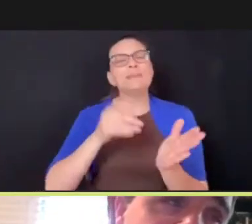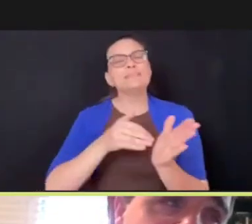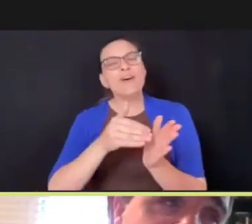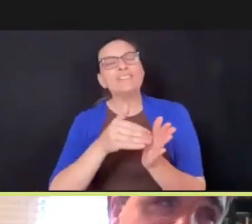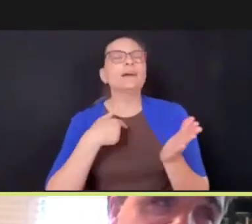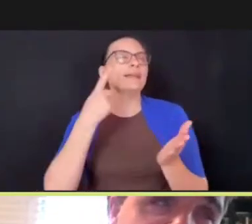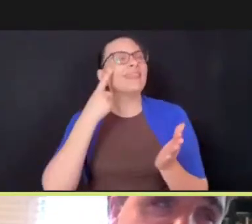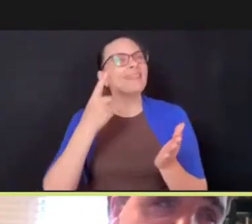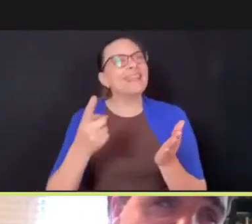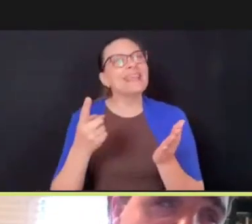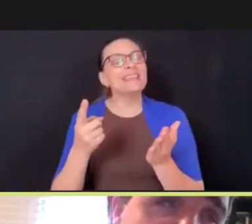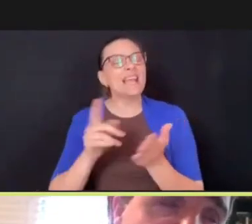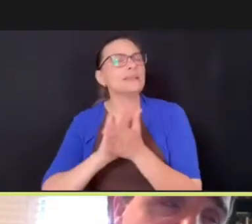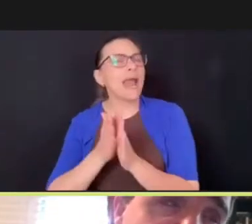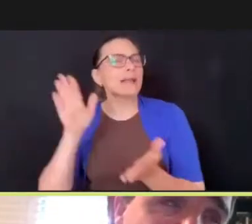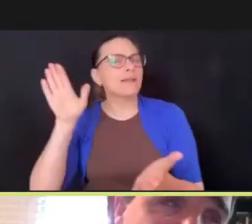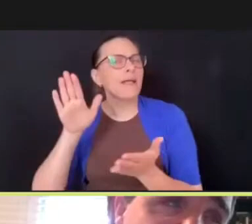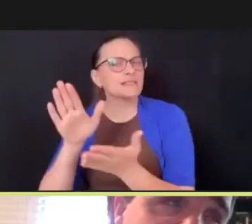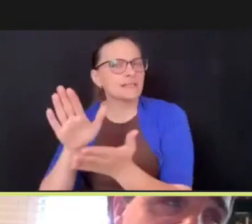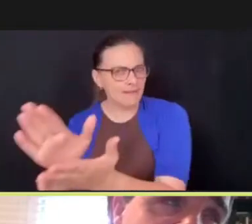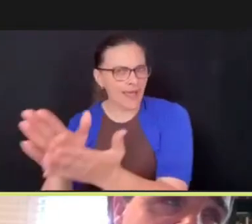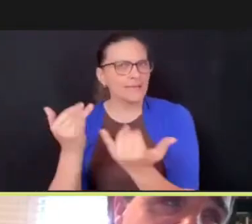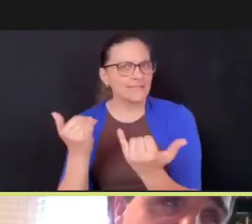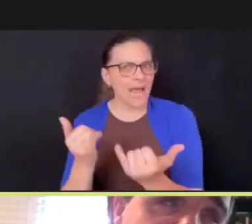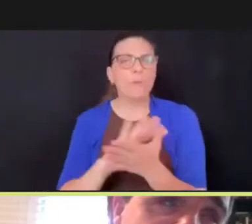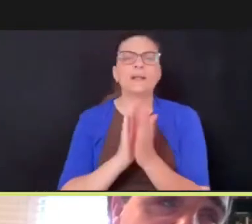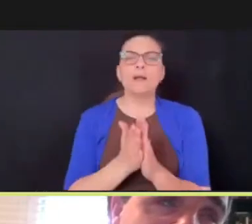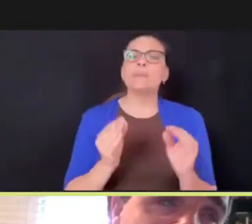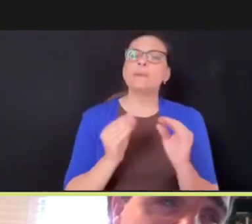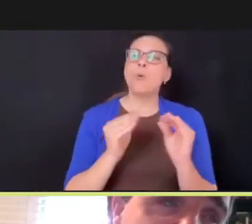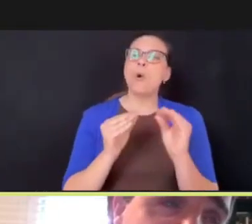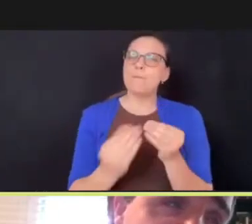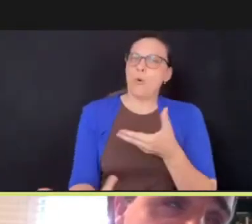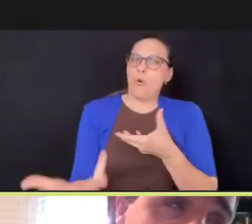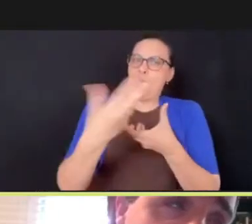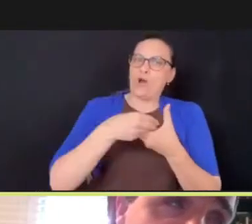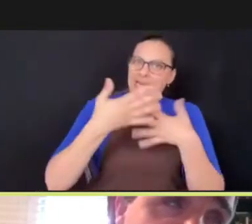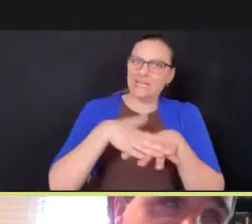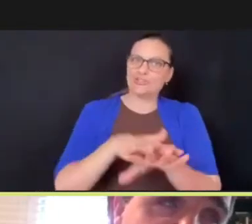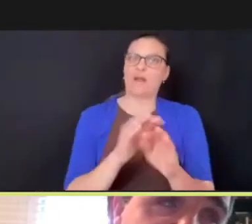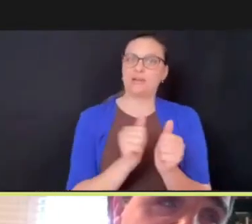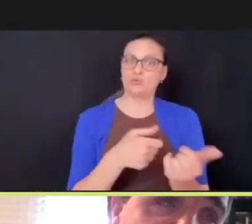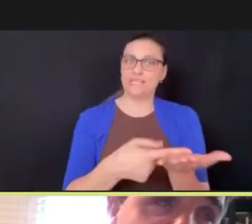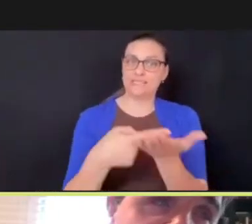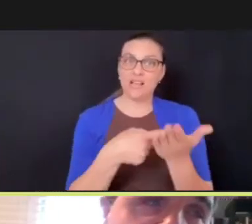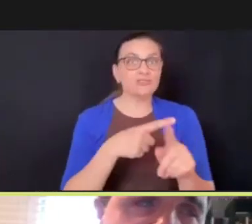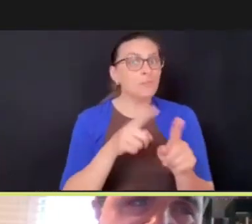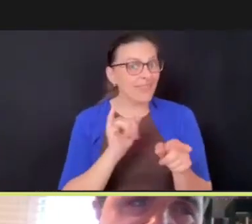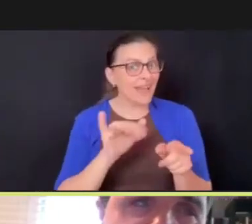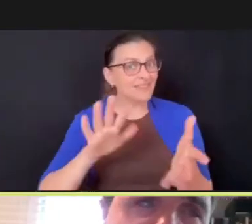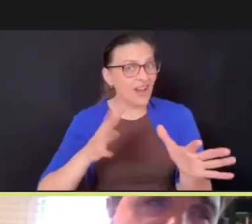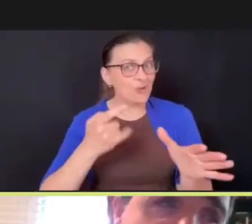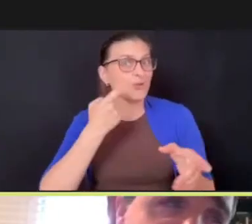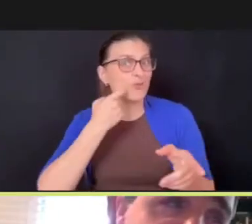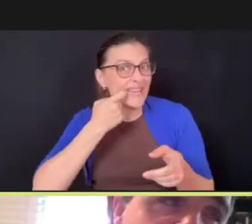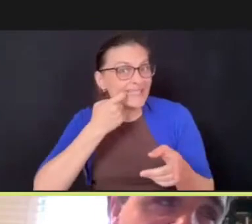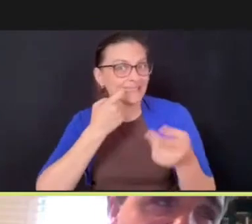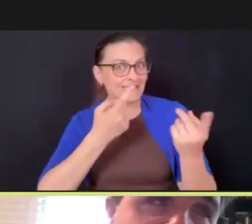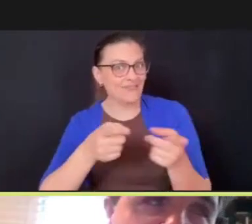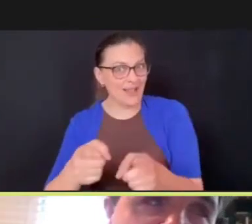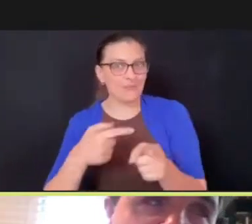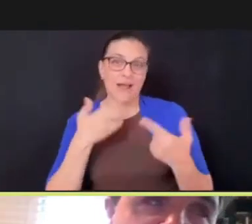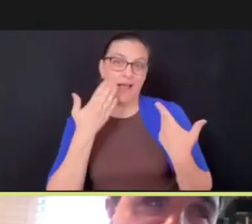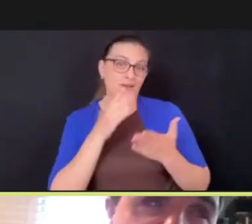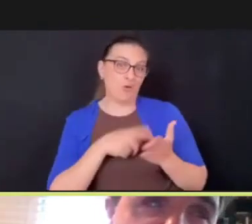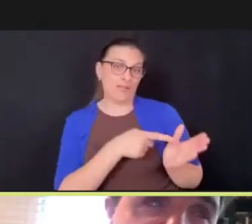It's getting less and less. It's becoming more and more integrated into that discussion. But that's a fairly recent development. I don't know what you think about that, Sarah, but that's been